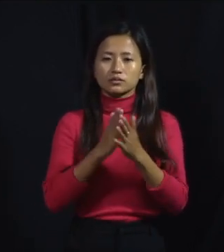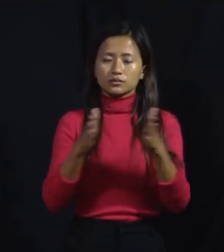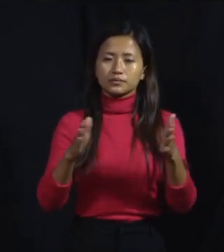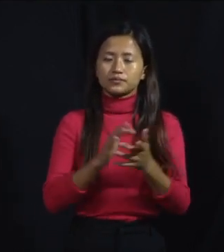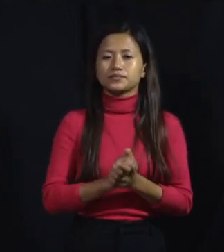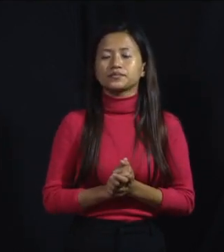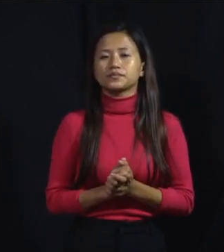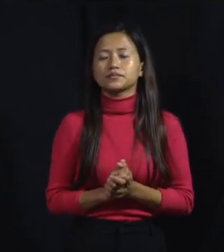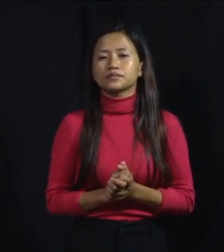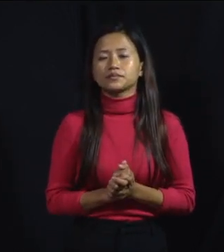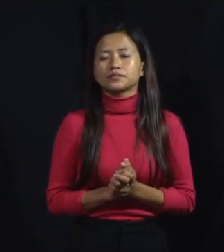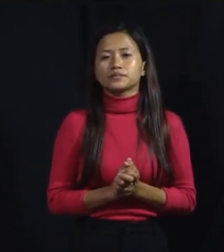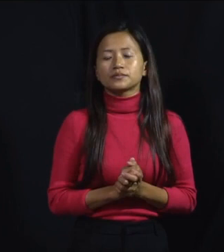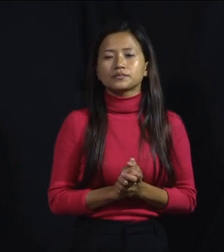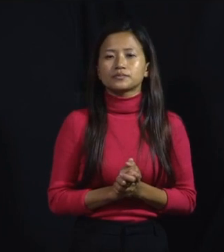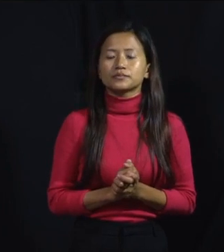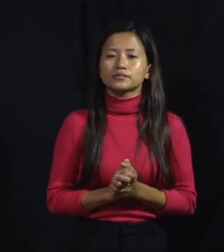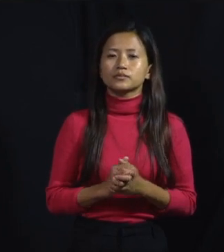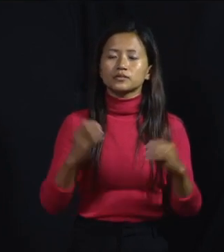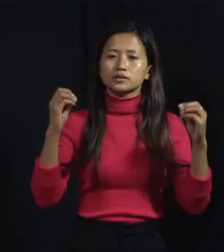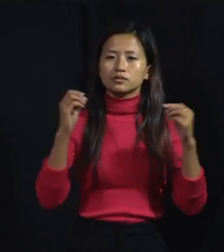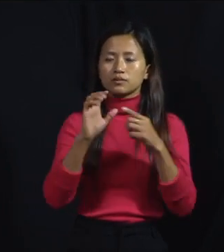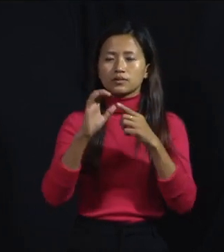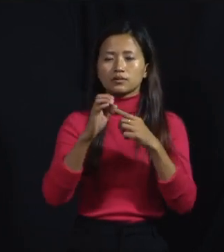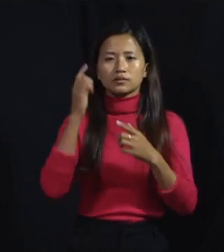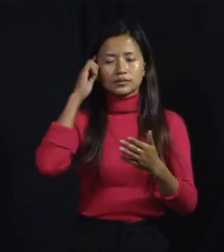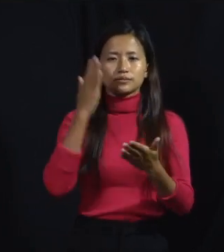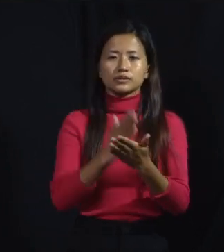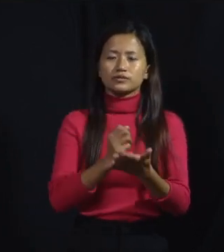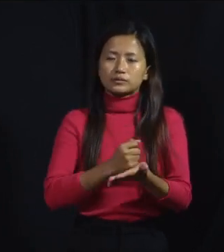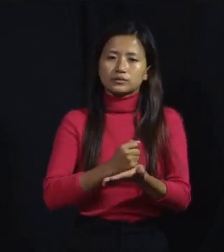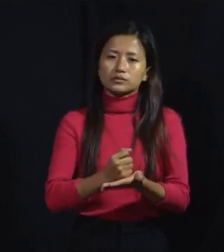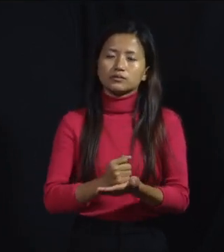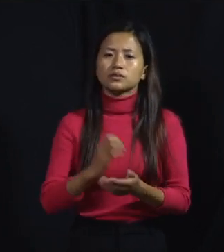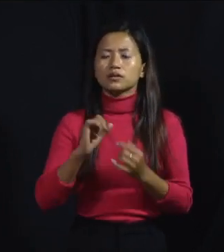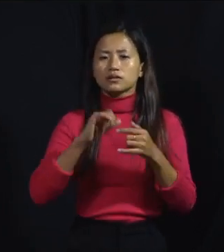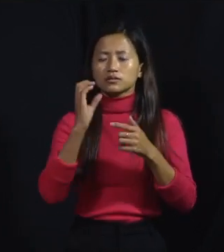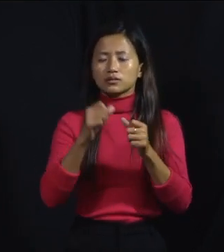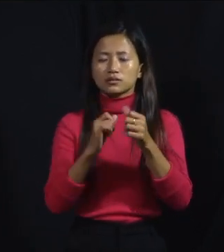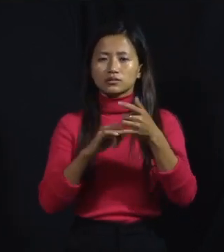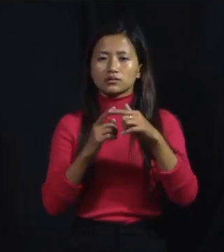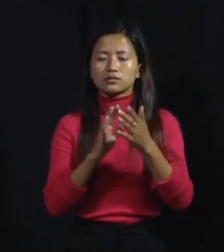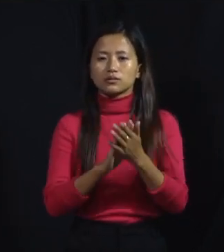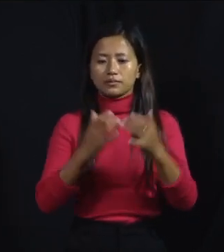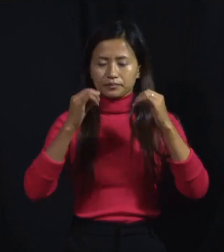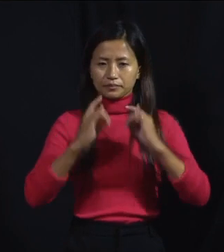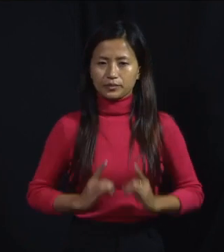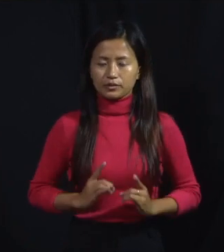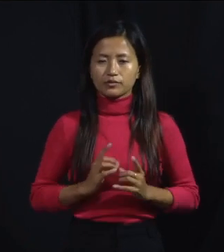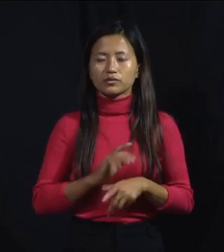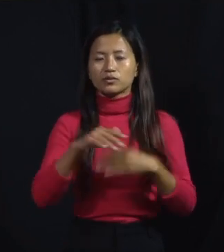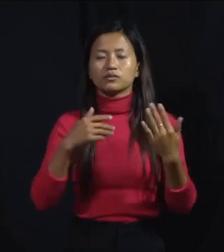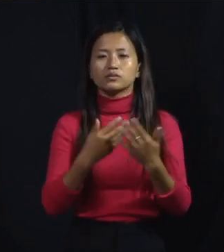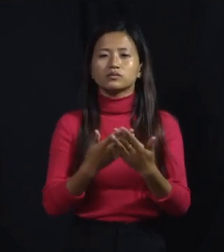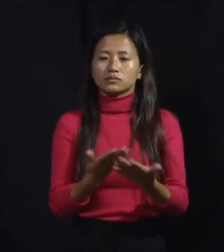that. Okay, so cultural environment can be the beliefs, the practices, the customs, the behaviors, right? So